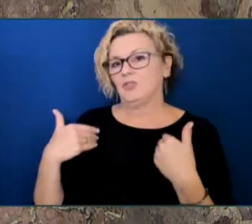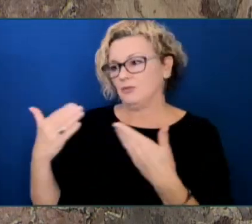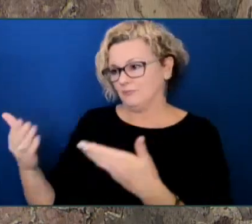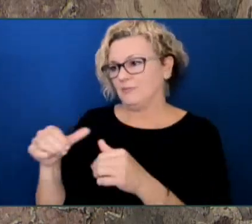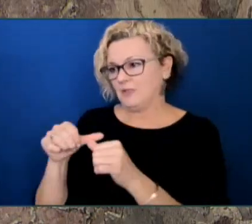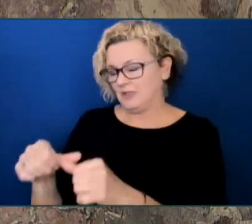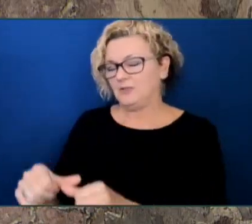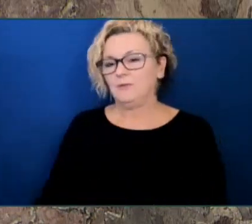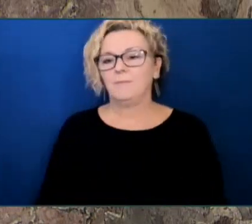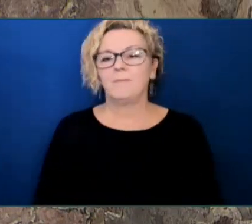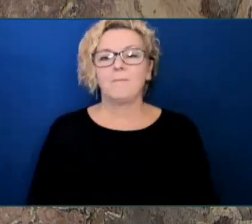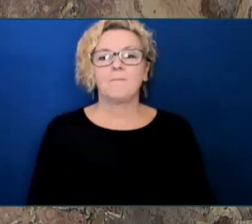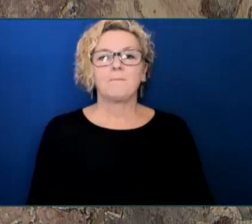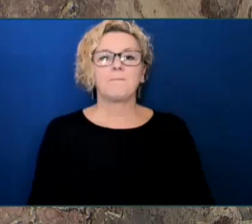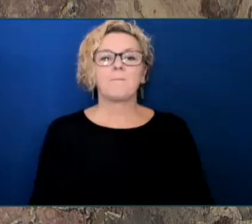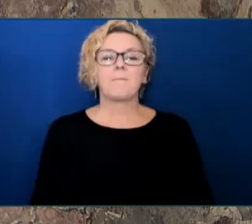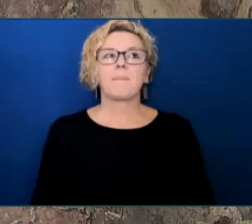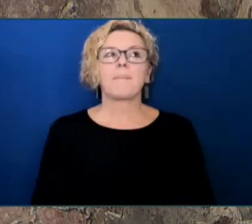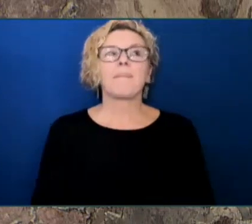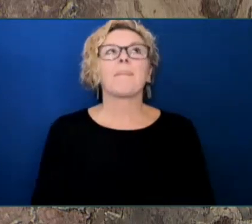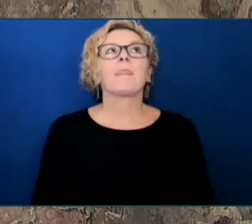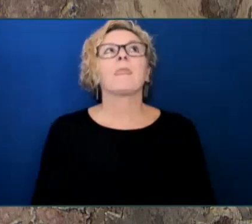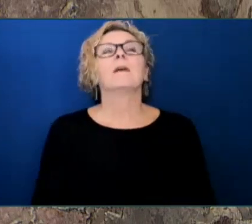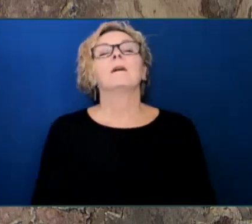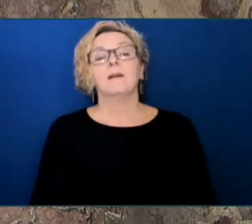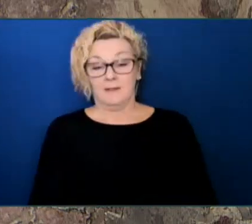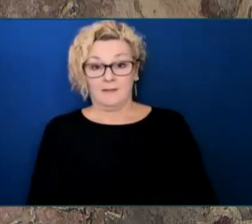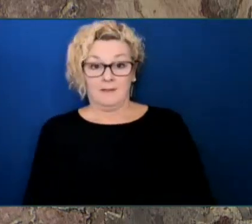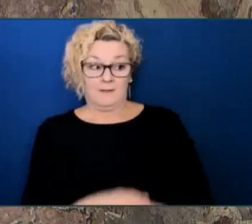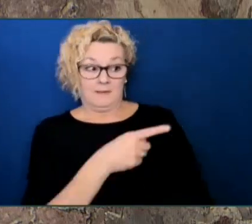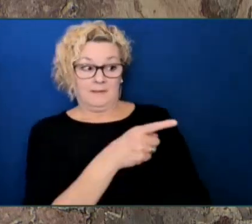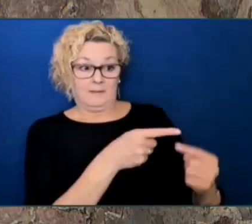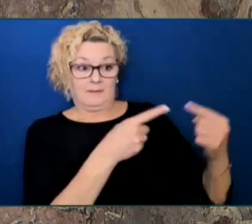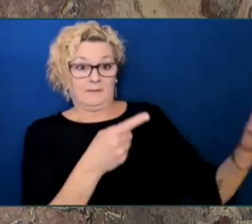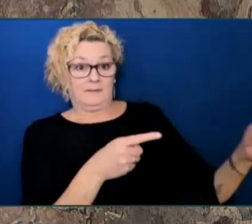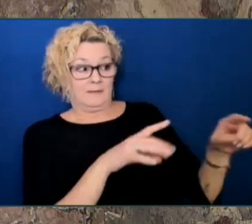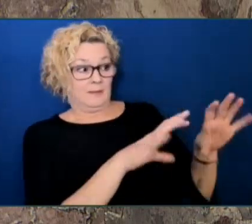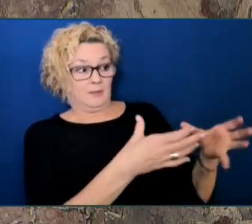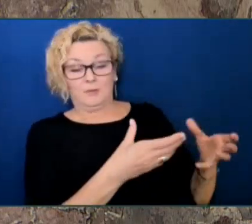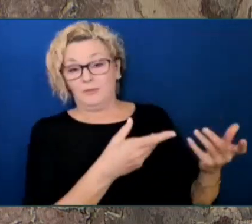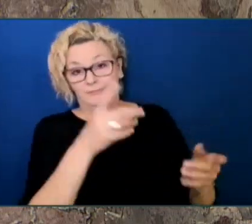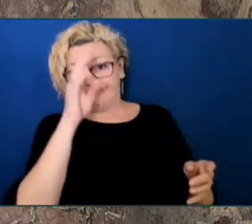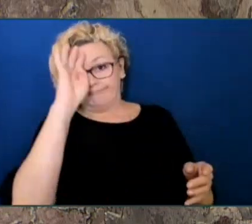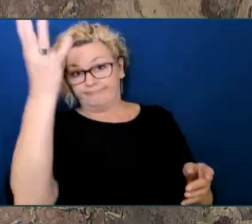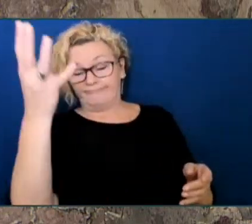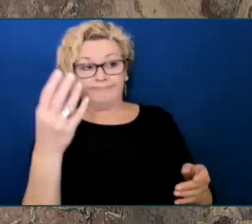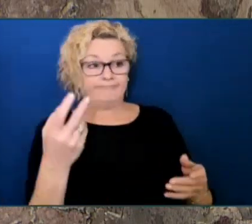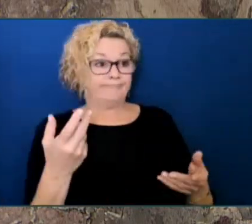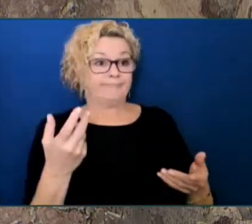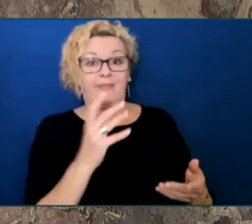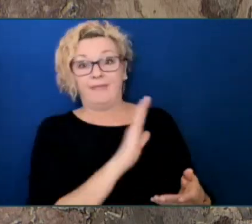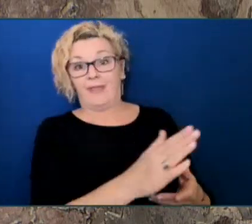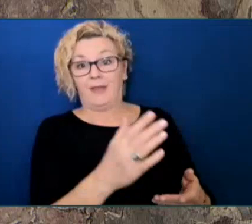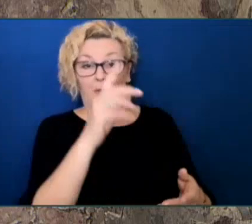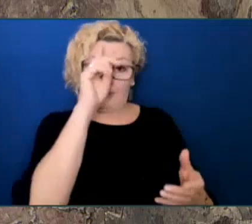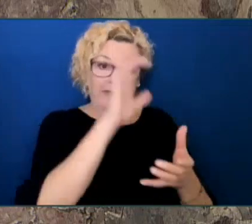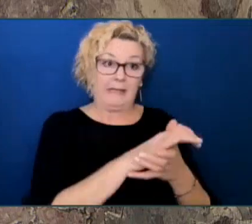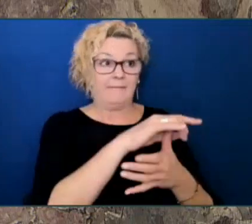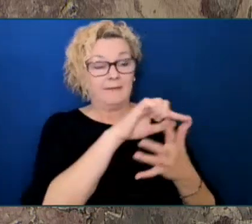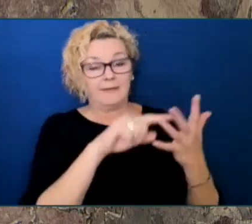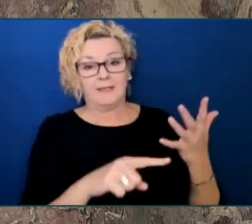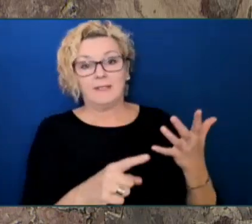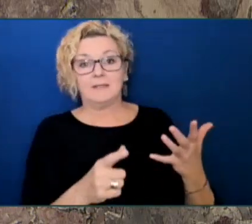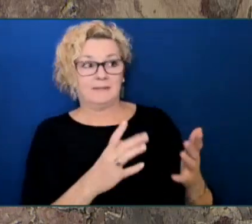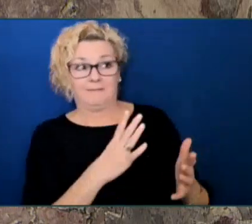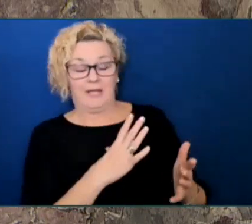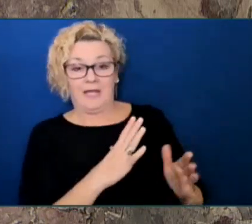Mr. Speaker, the opposition can create all the mythologies they want. The fact is that emissions have dropped in